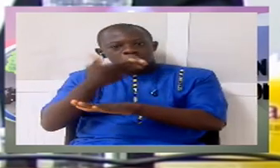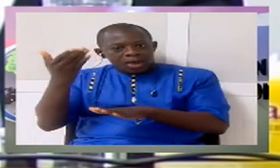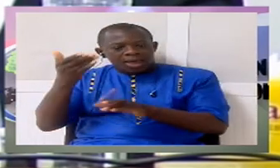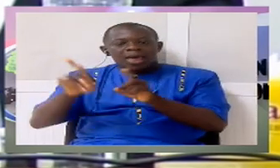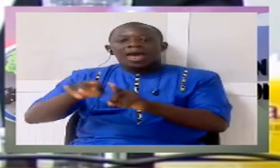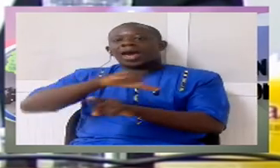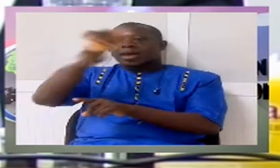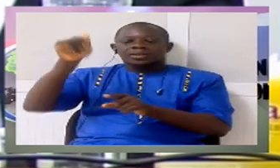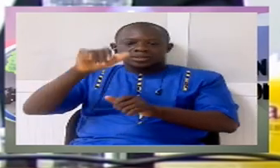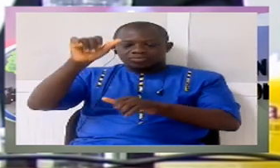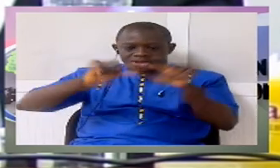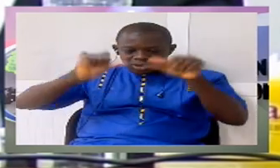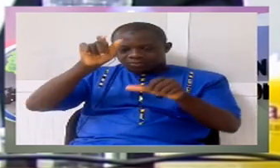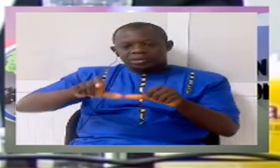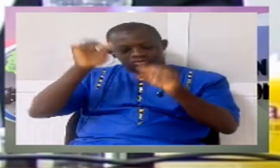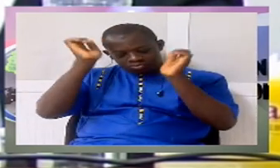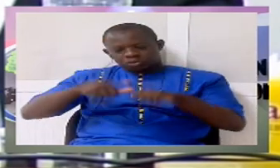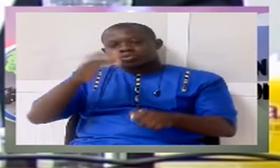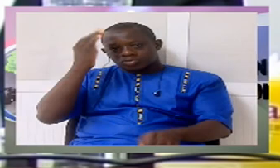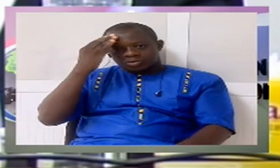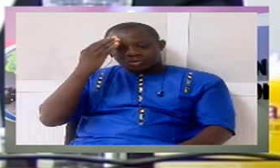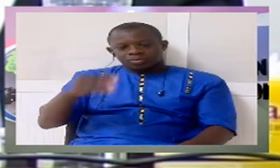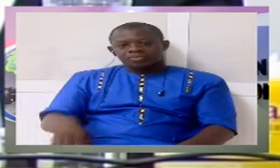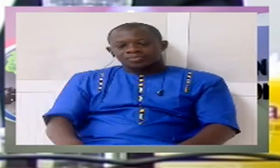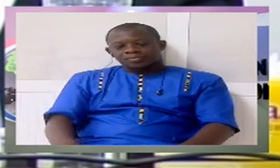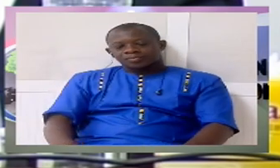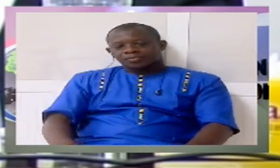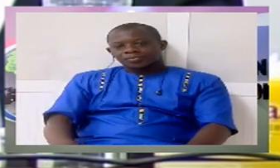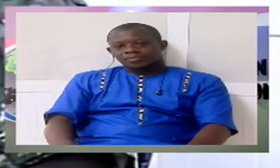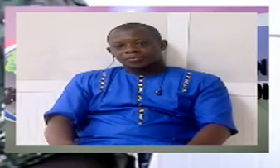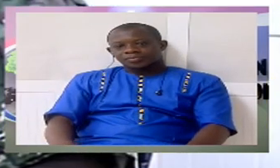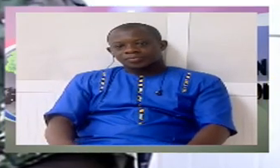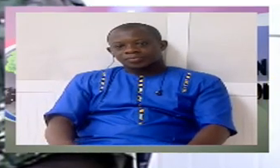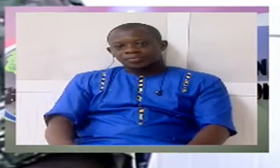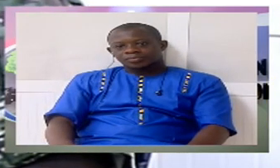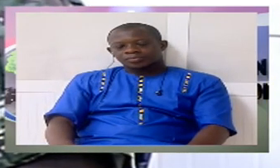seton ben moto neeku fo won bon war nga xam fan la military sweeper bi tollu won.